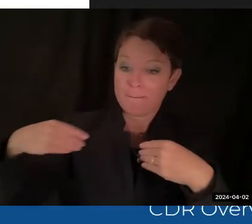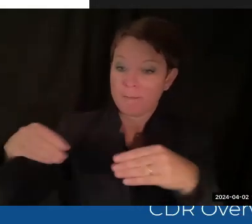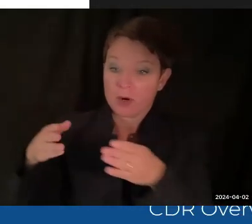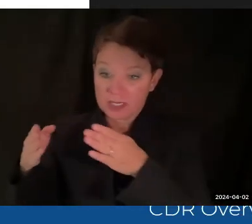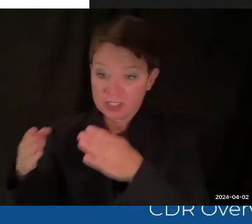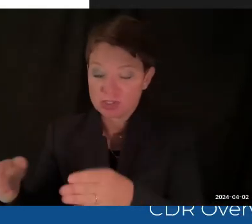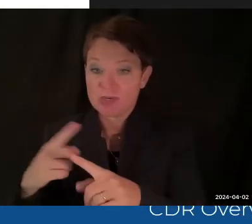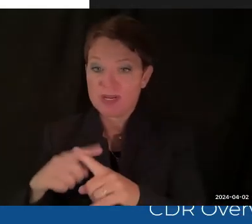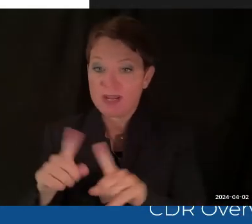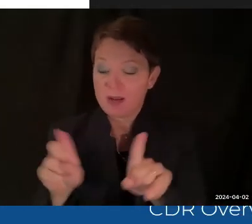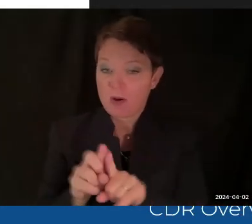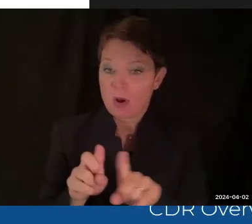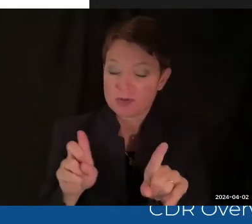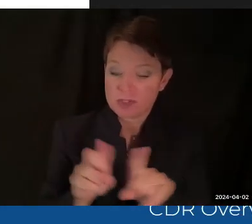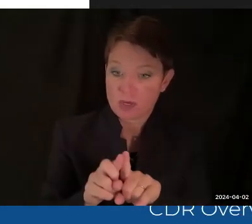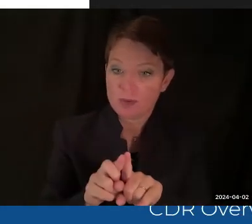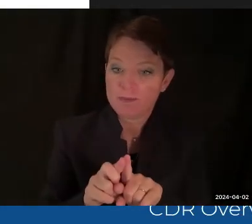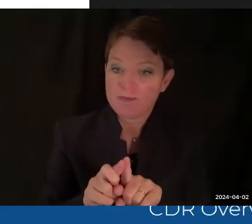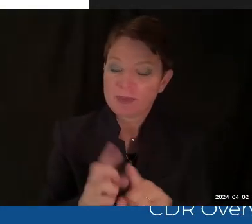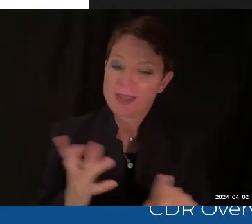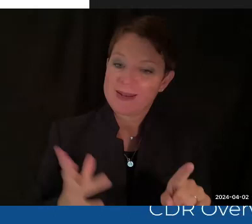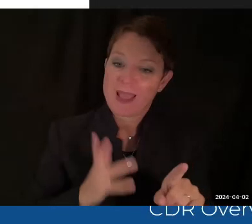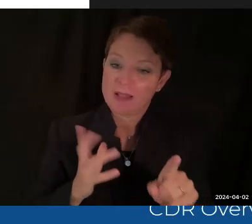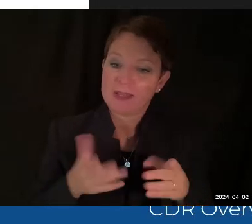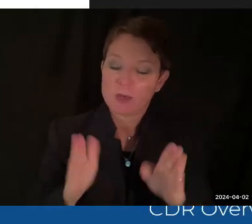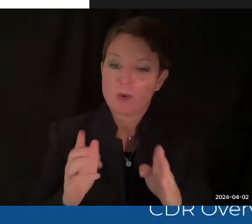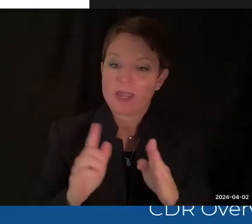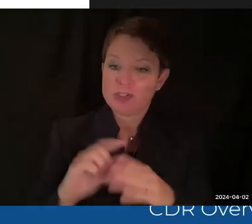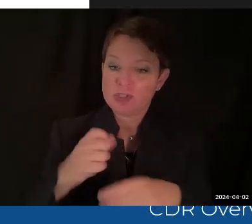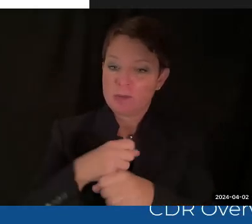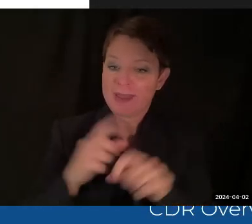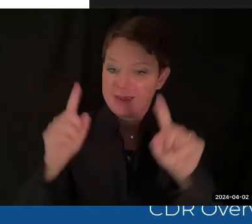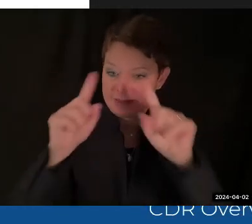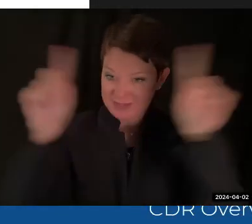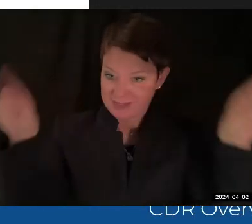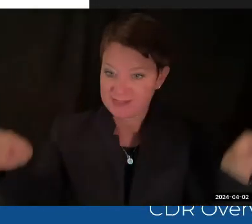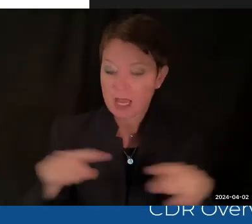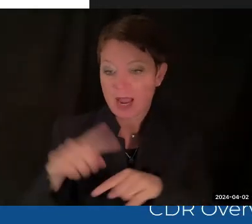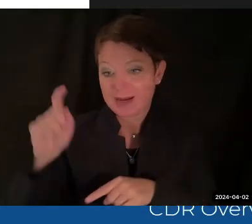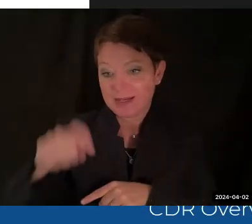also find an elegant way to create the signage that's needed